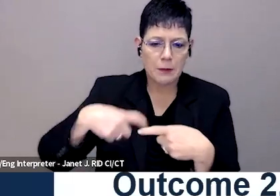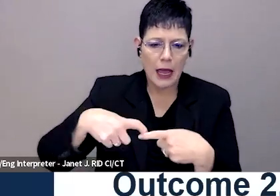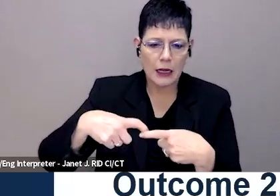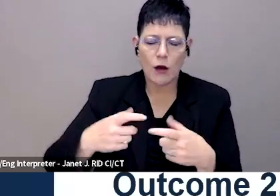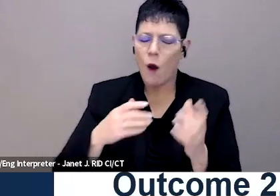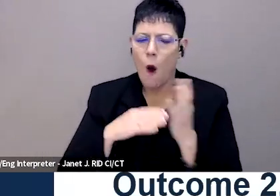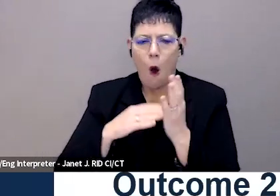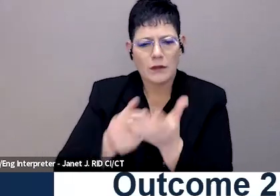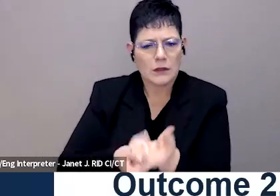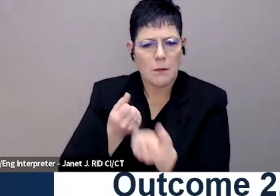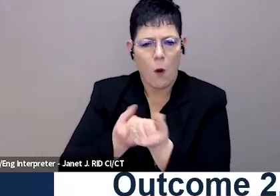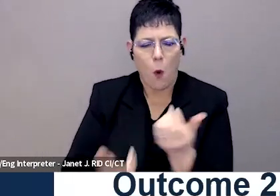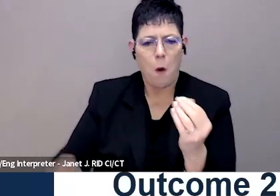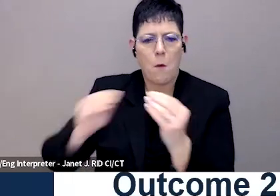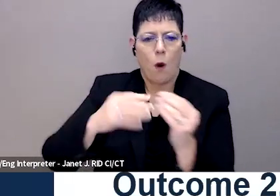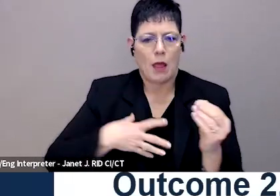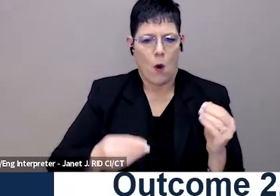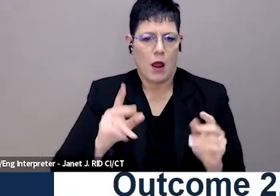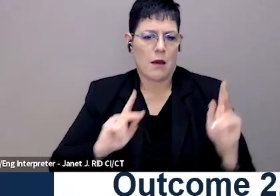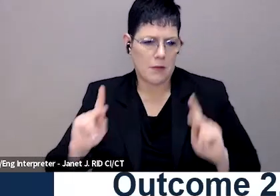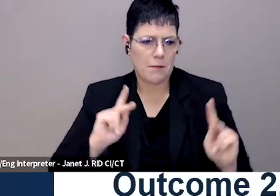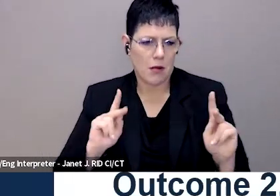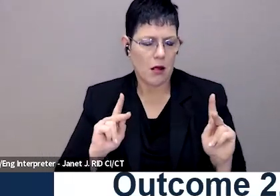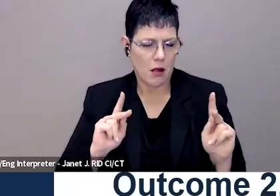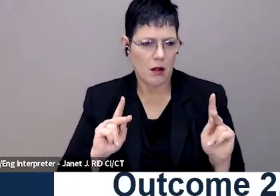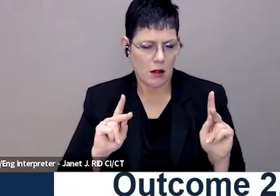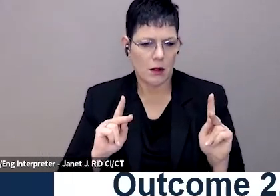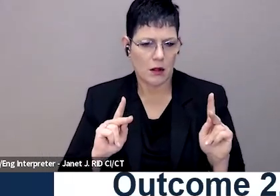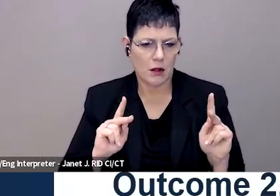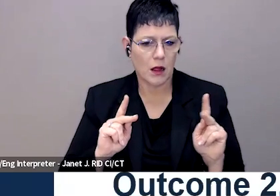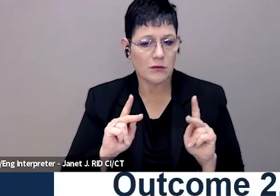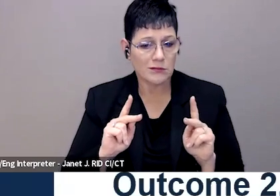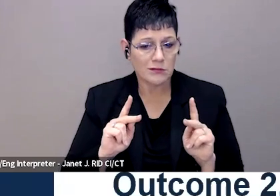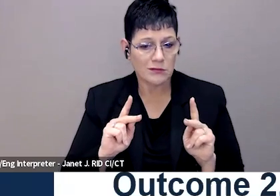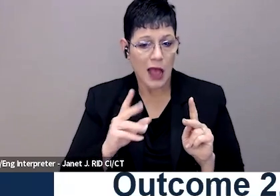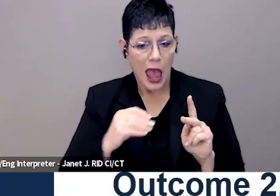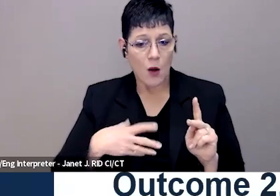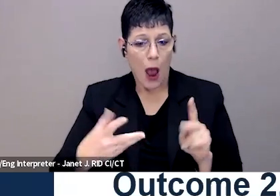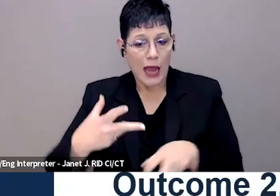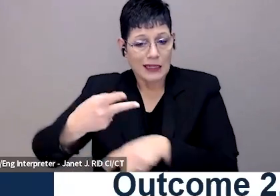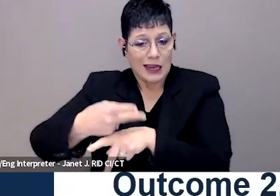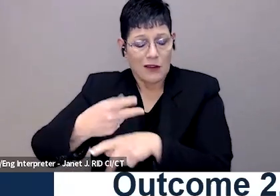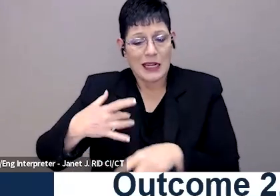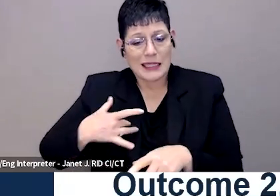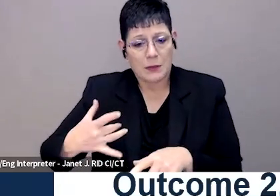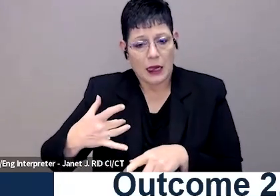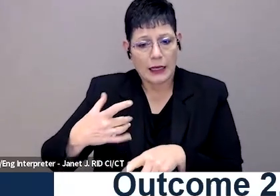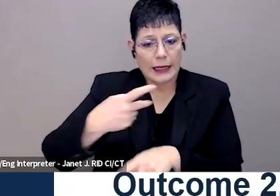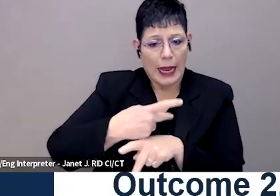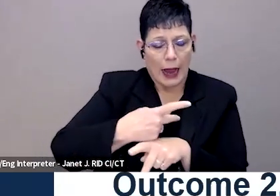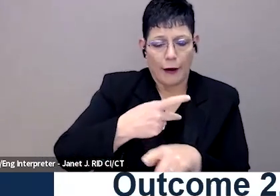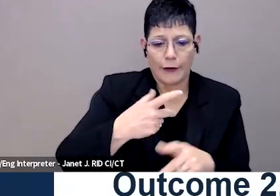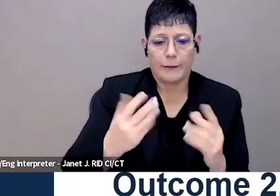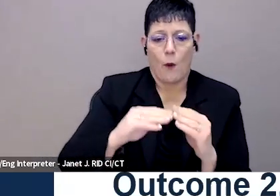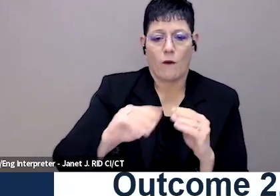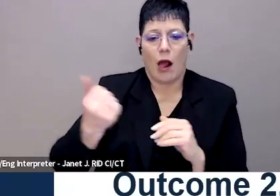do white caregivers. And caregivers of spouses and partners more often assist with these tasks than all other family caregivers. But too